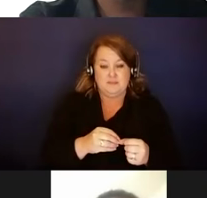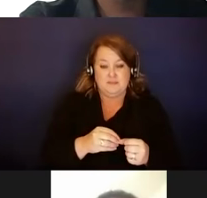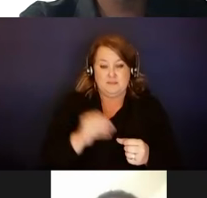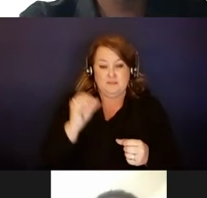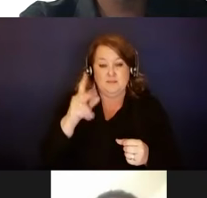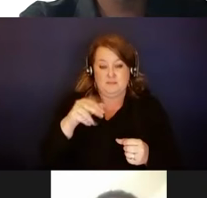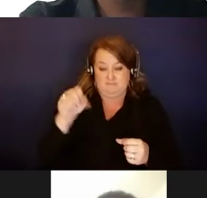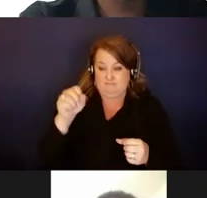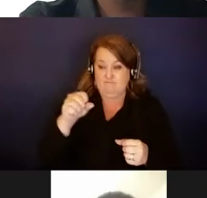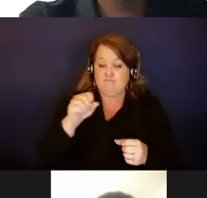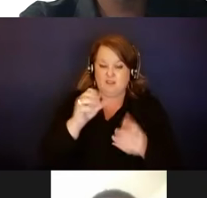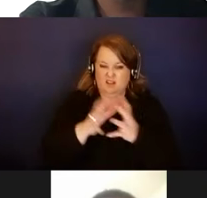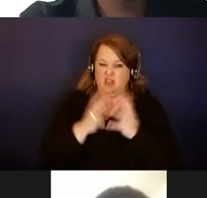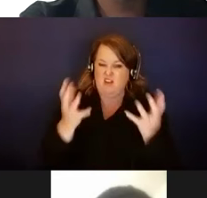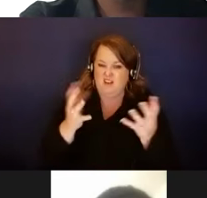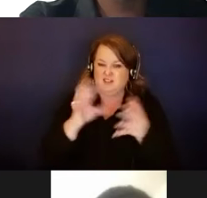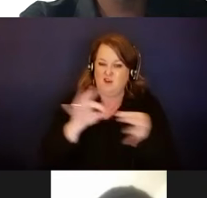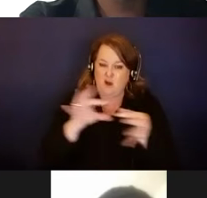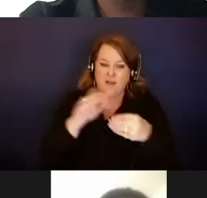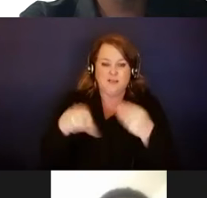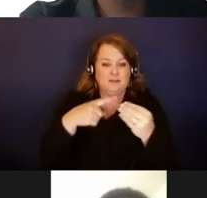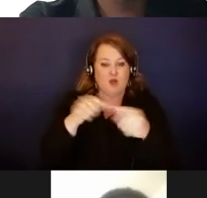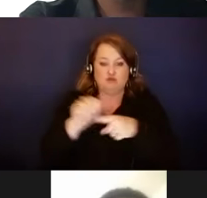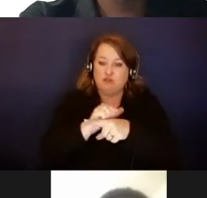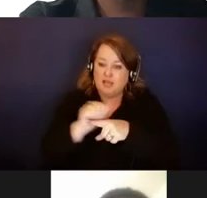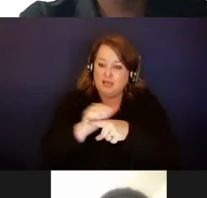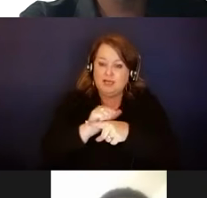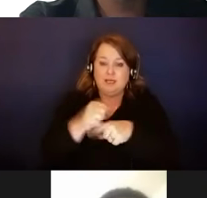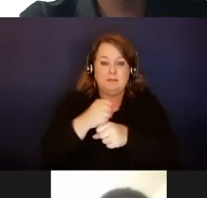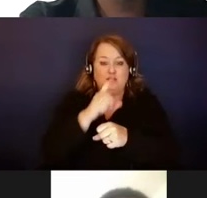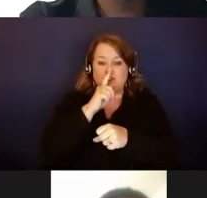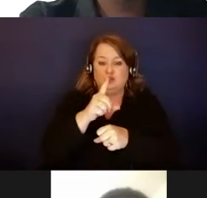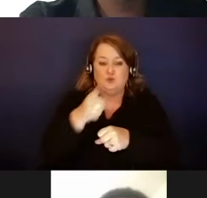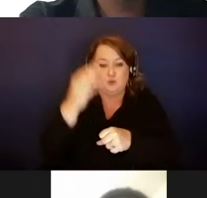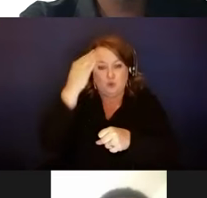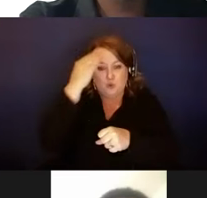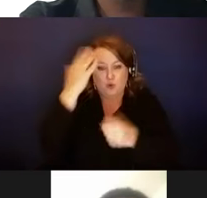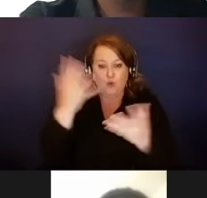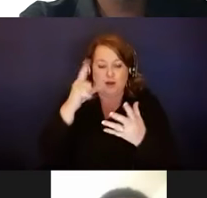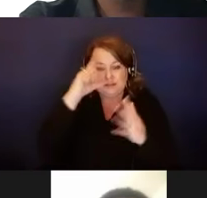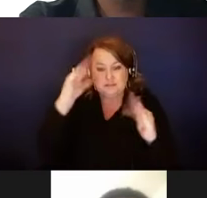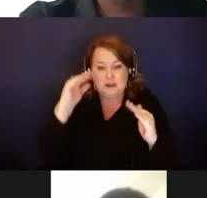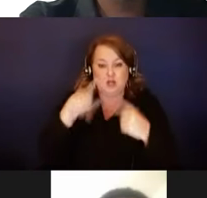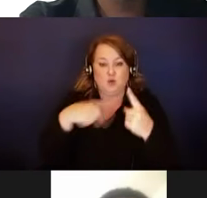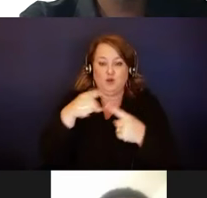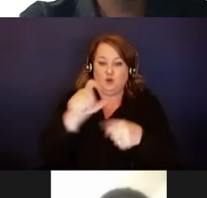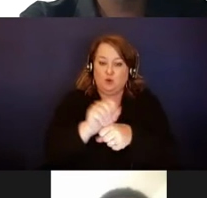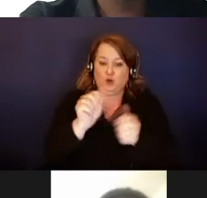So definitely lots of comments about more training, making sure people know what to expect when they're working with individuals with disabilities.